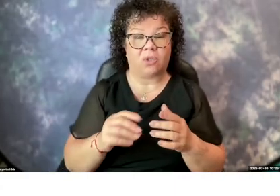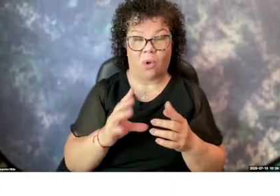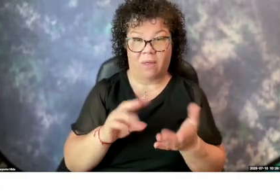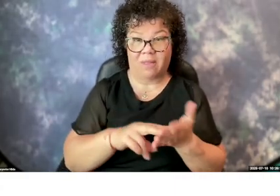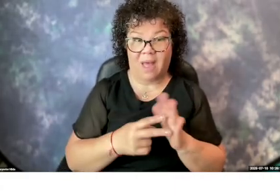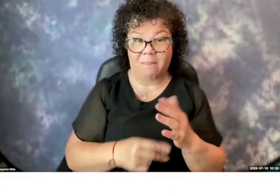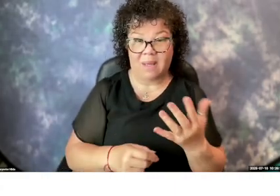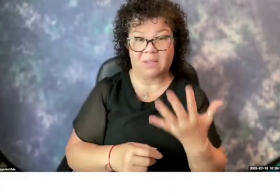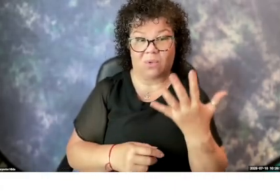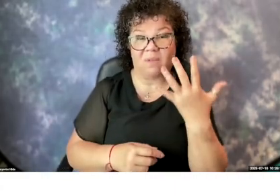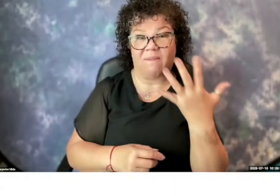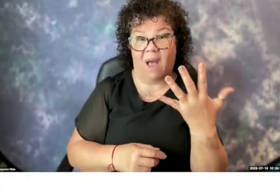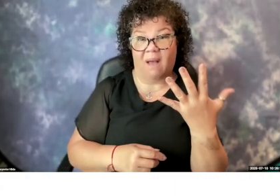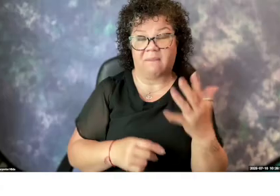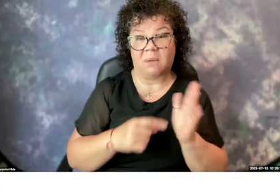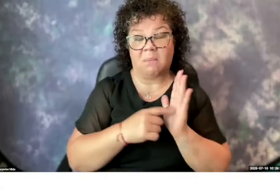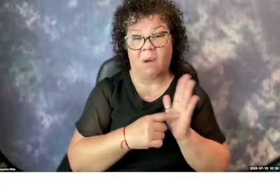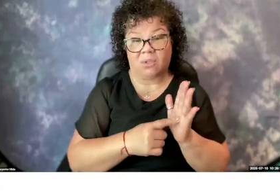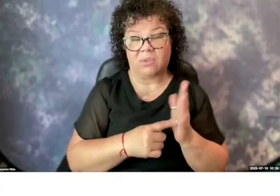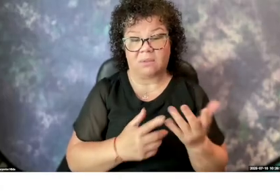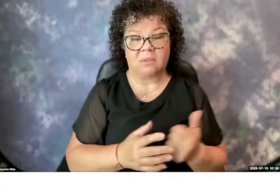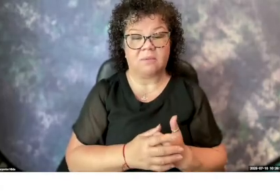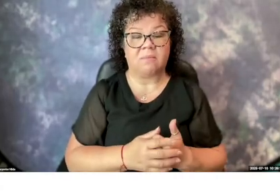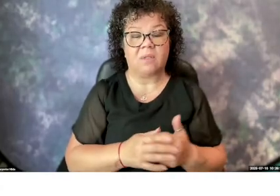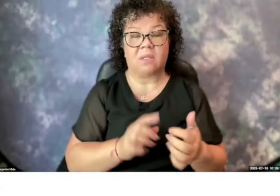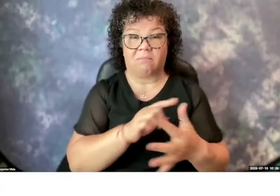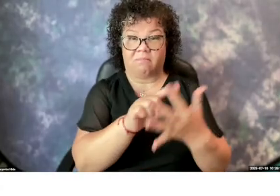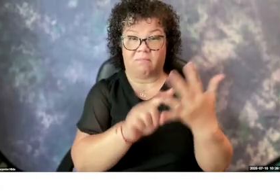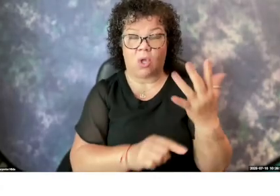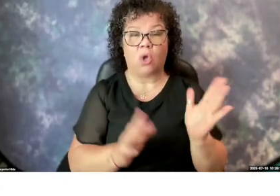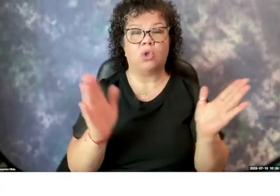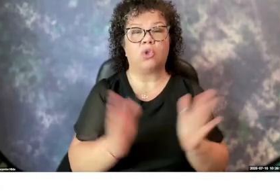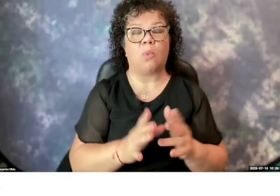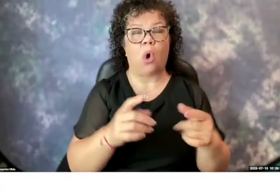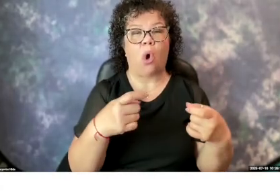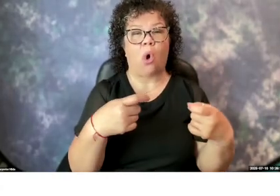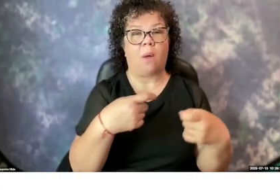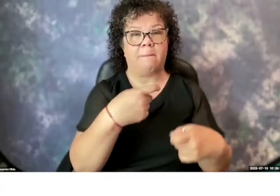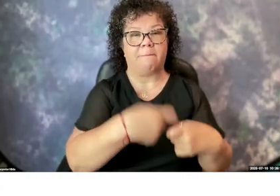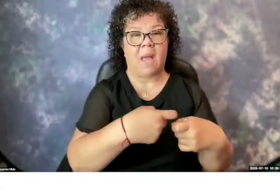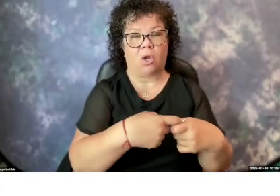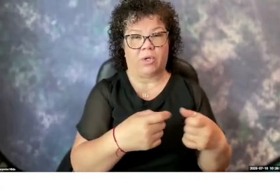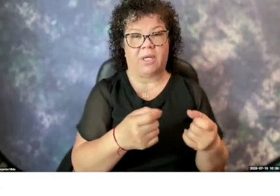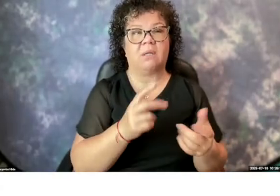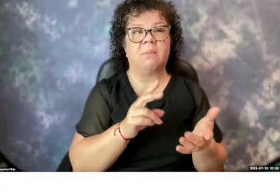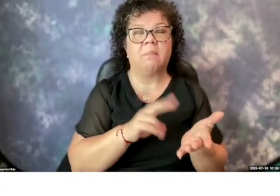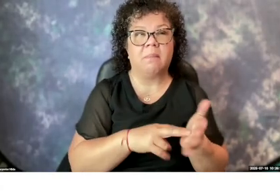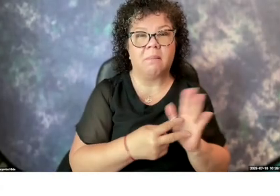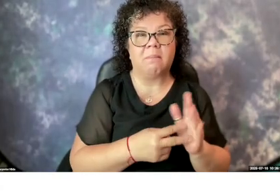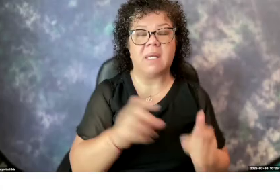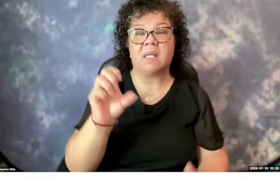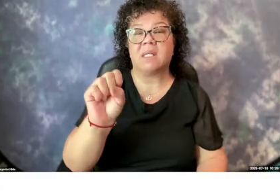models. All of them are small battery electric vehicles, and by small, we're including